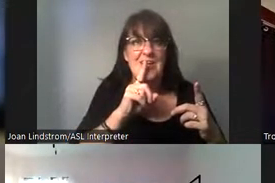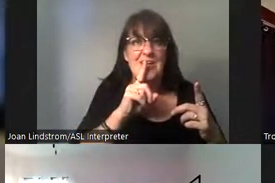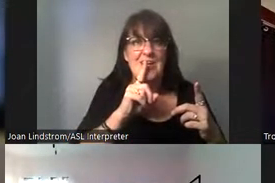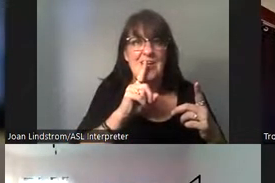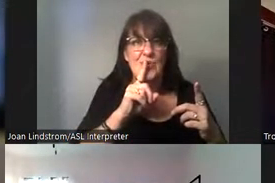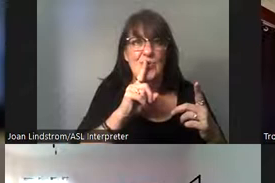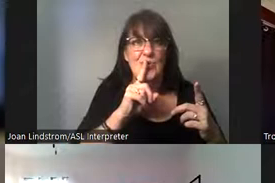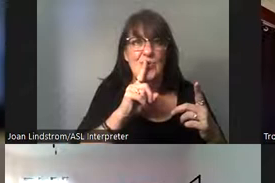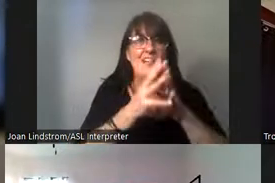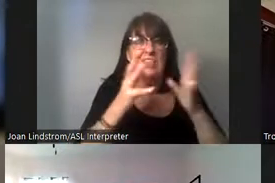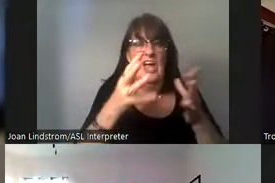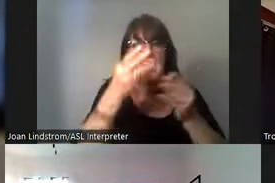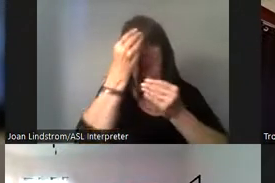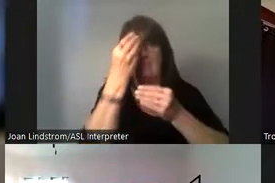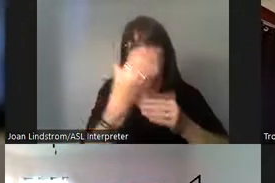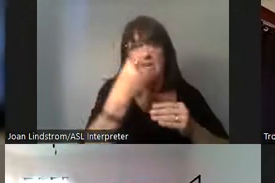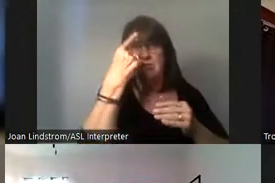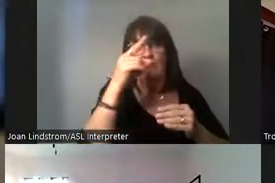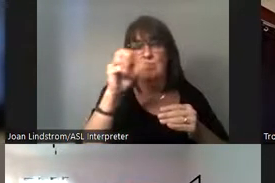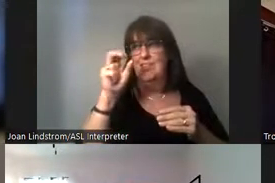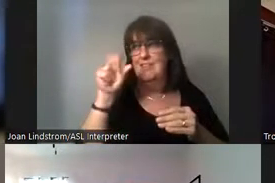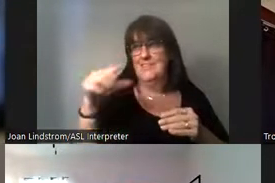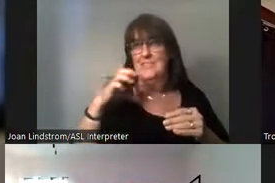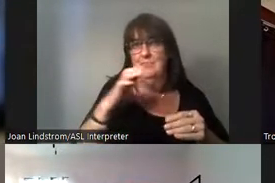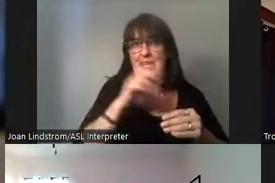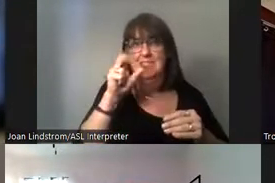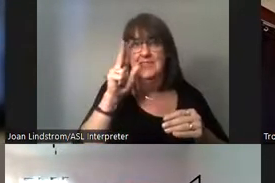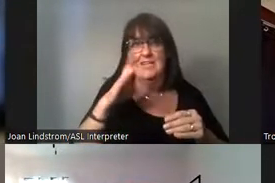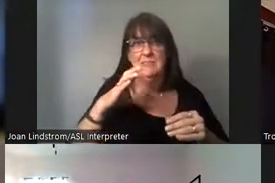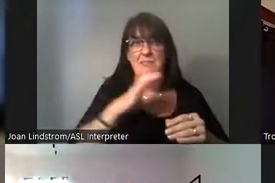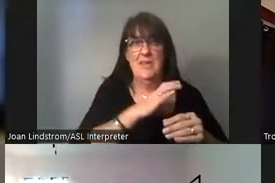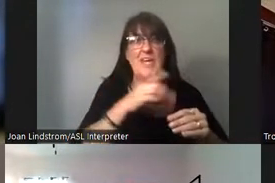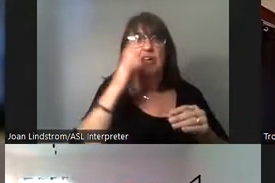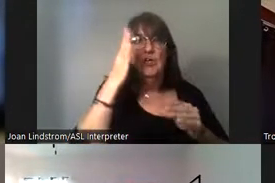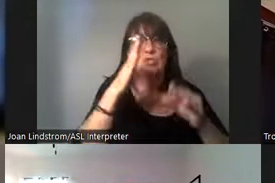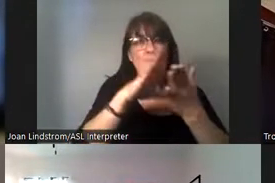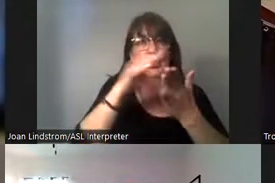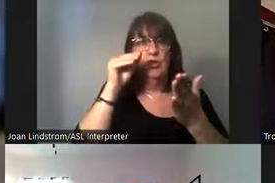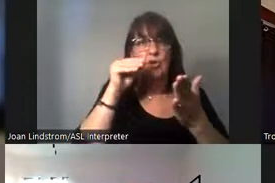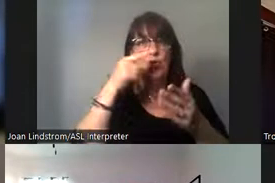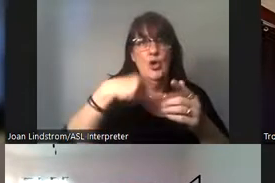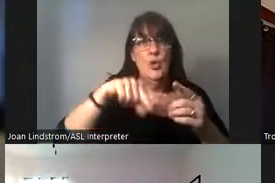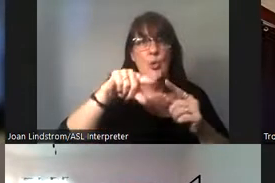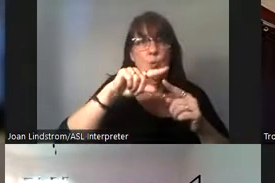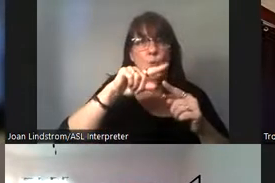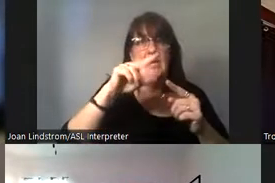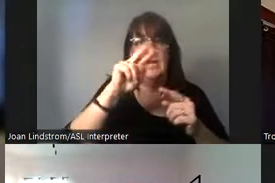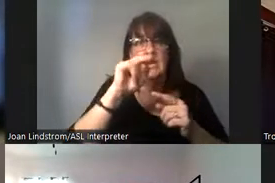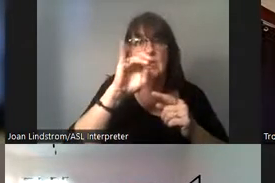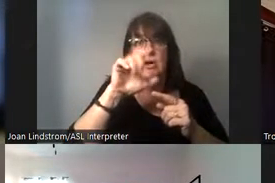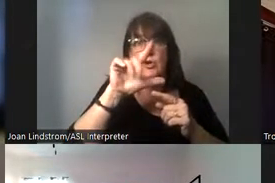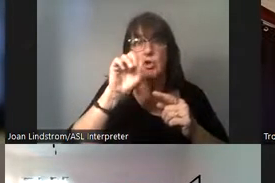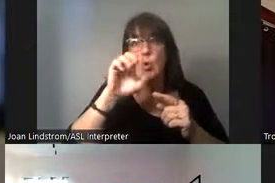it's a lot for this committee and the subcommittees to dive into. So I think we go to next Nicole and